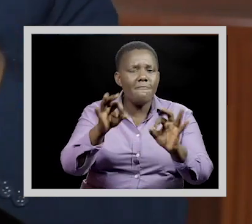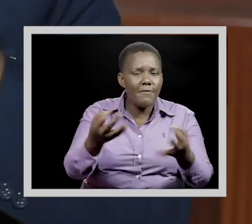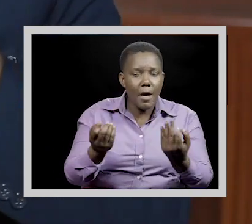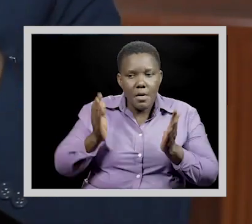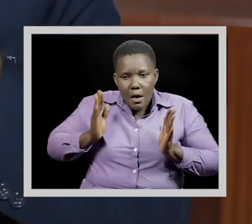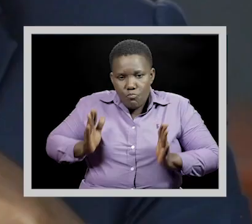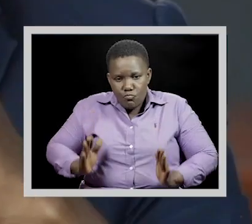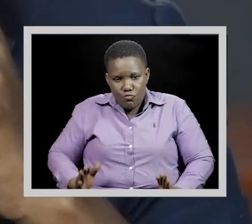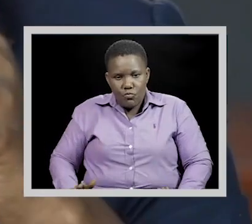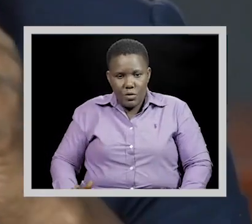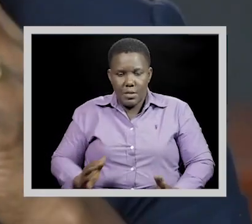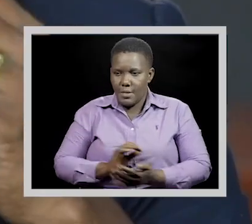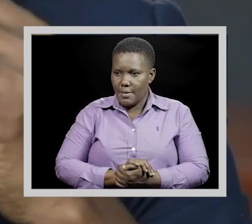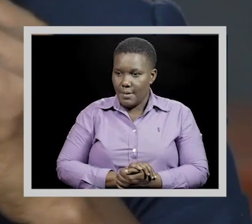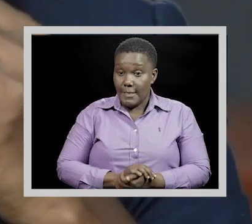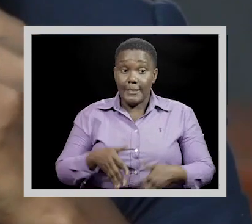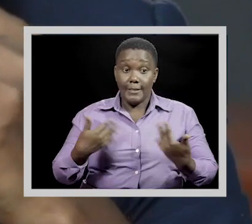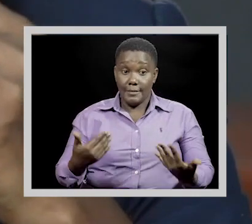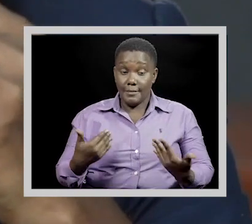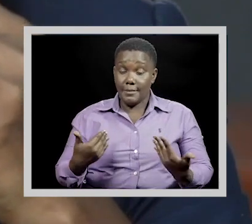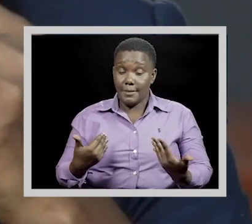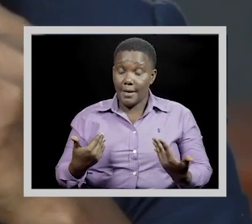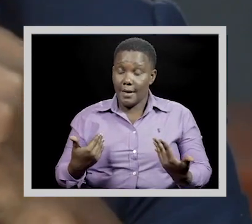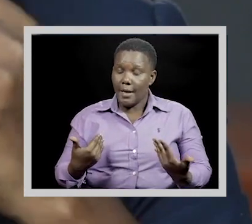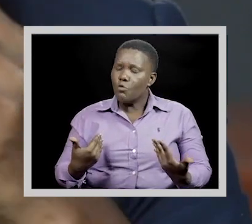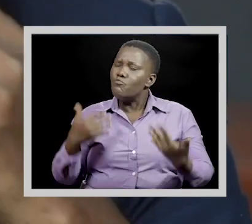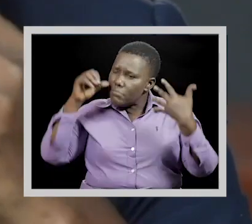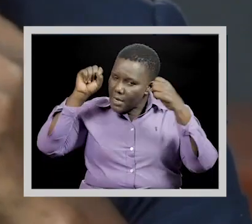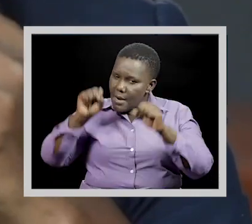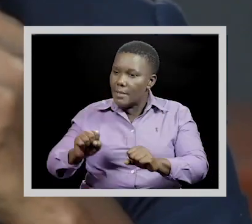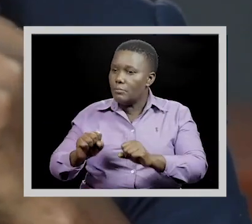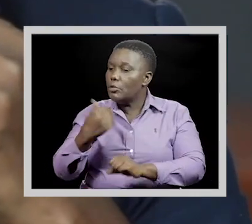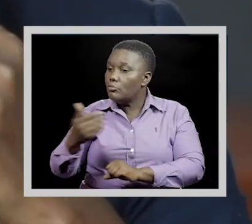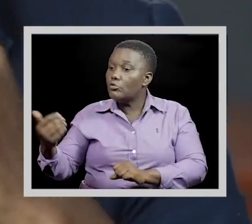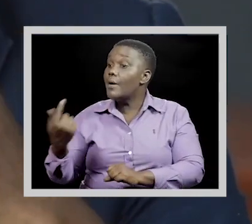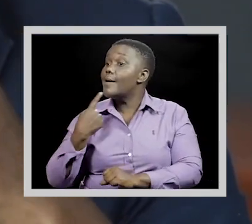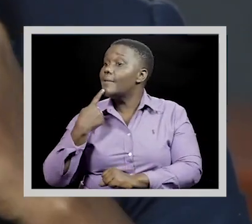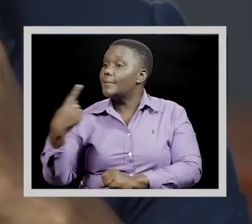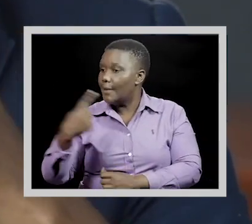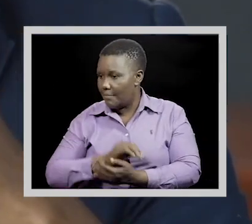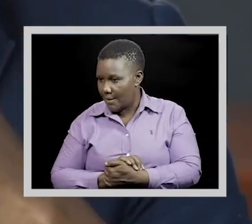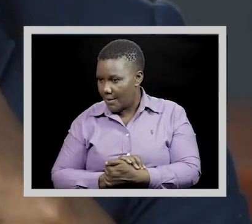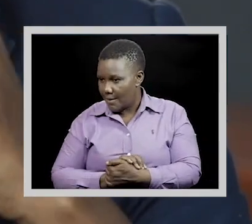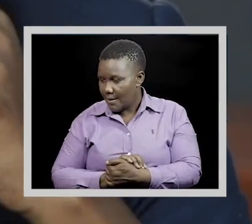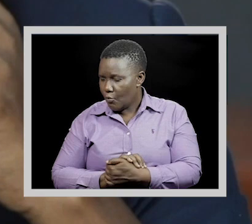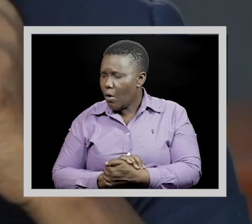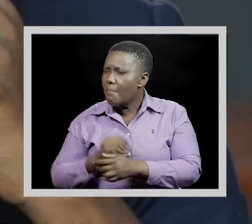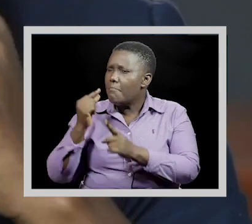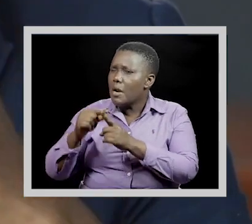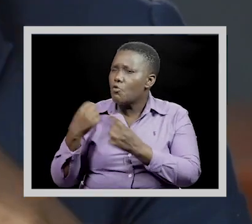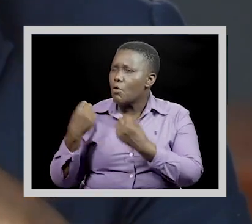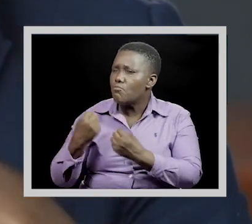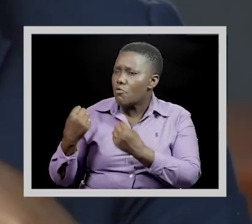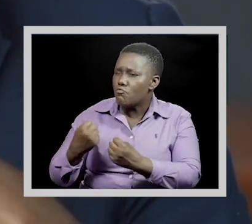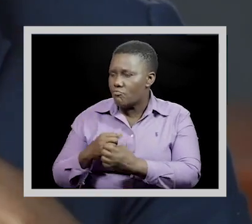that has been used. And here, we do not intend to force the child to speak when it comes to